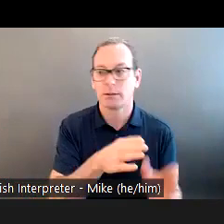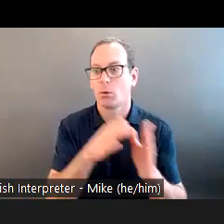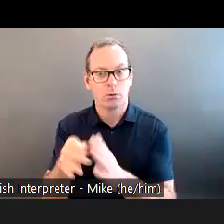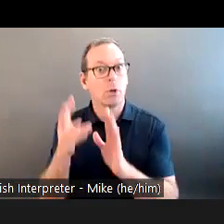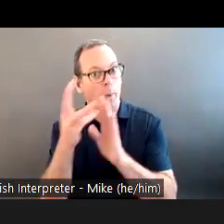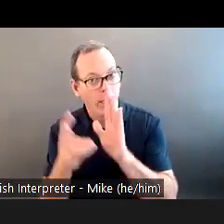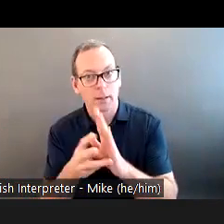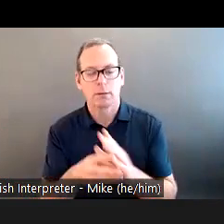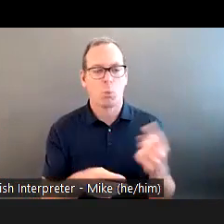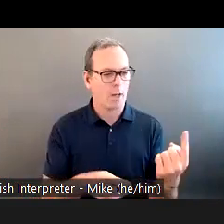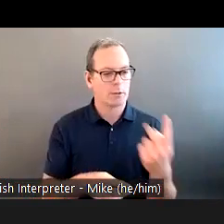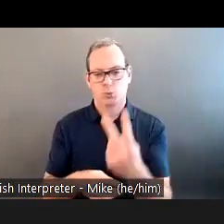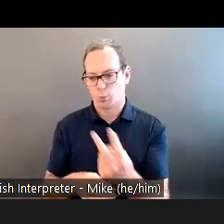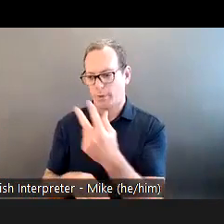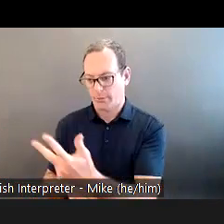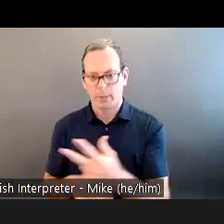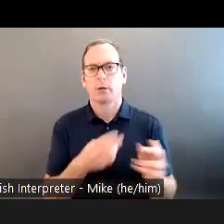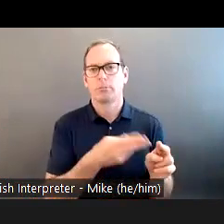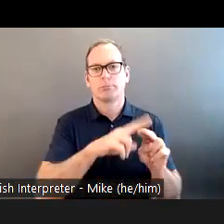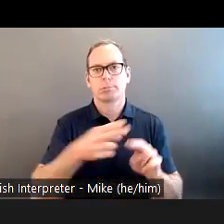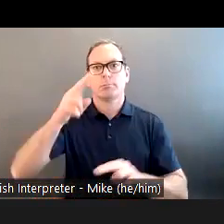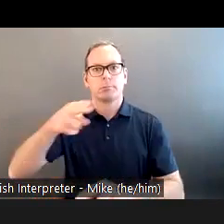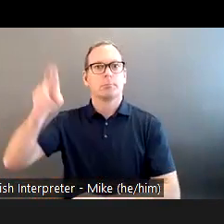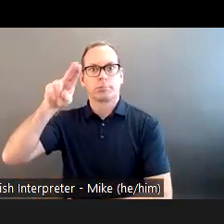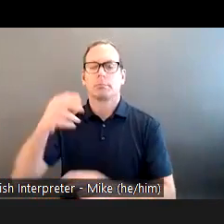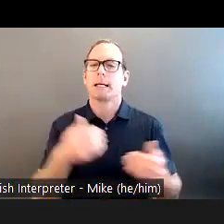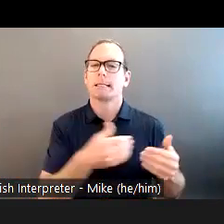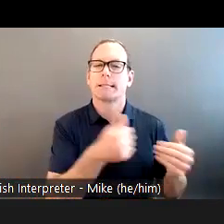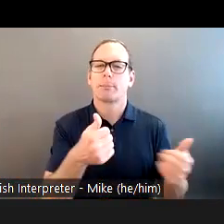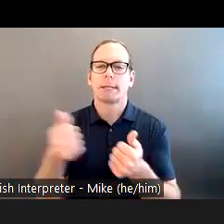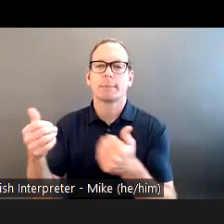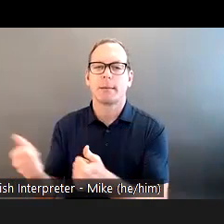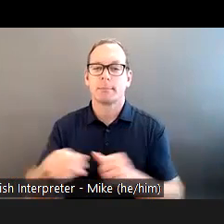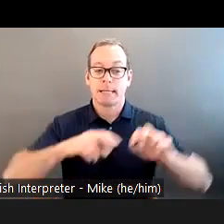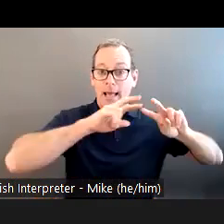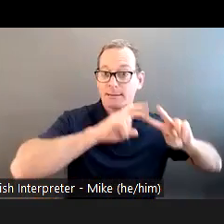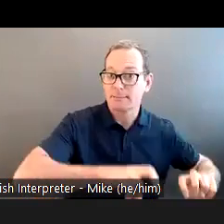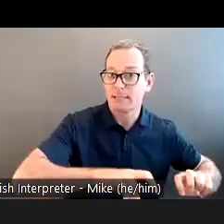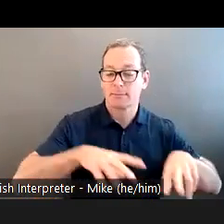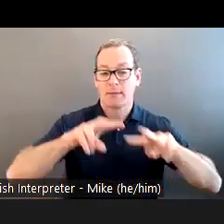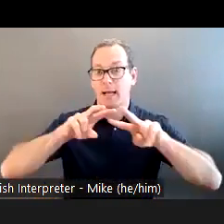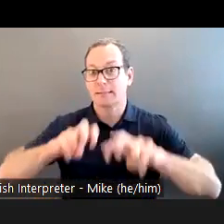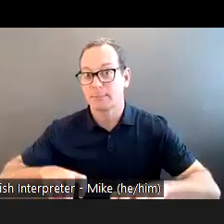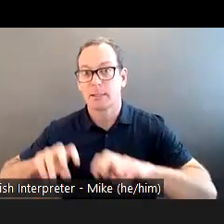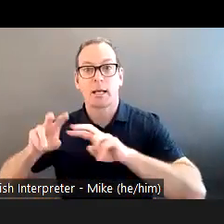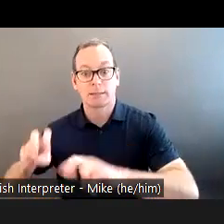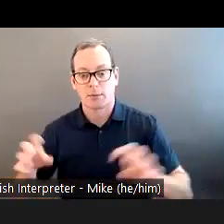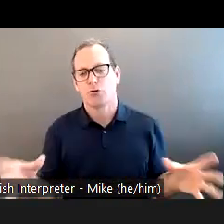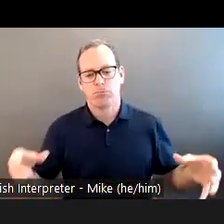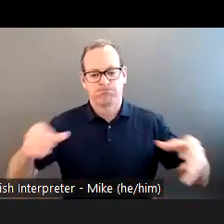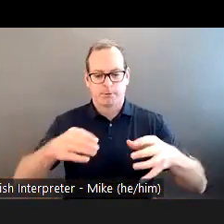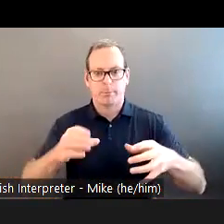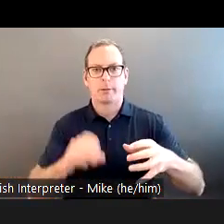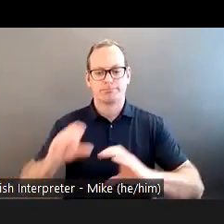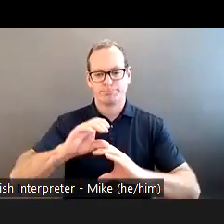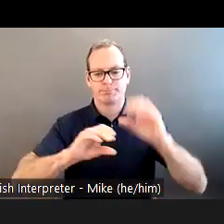work, right? Because they are separate reports. They're separate. The assessment itself might be part of the same, but there are separate reports